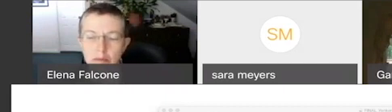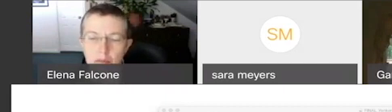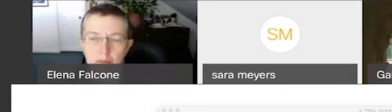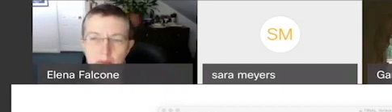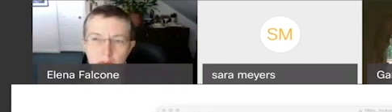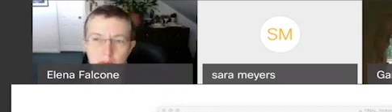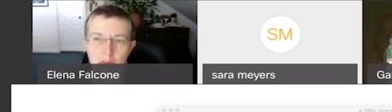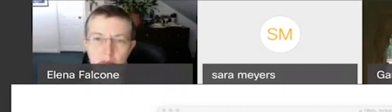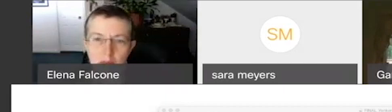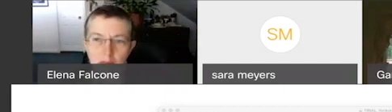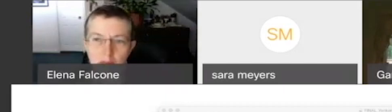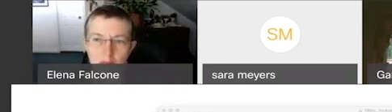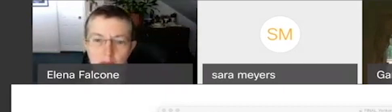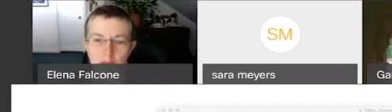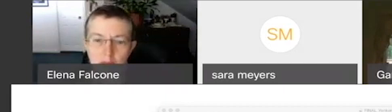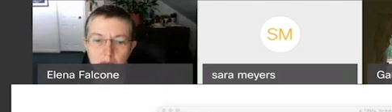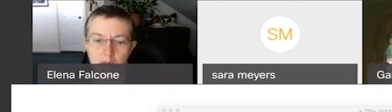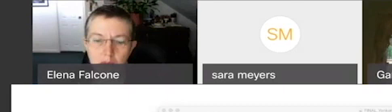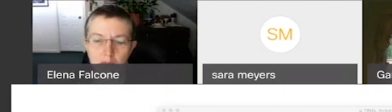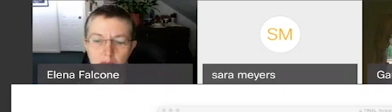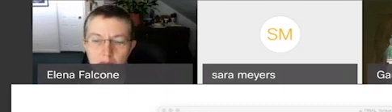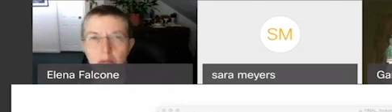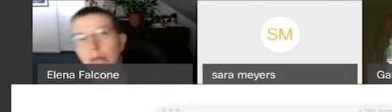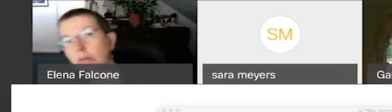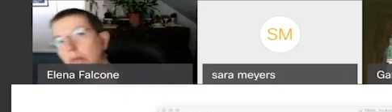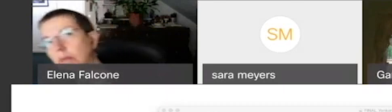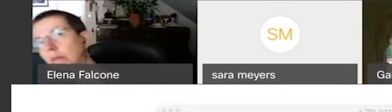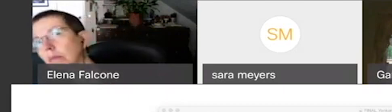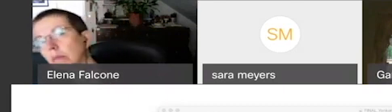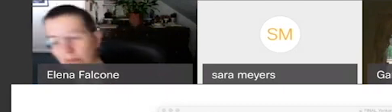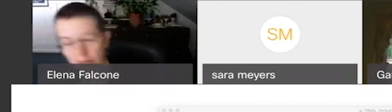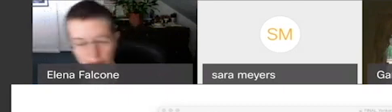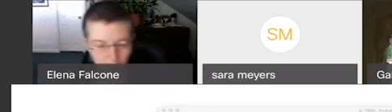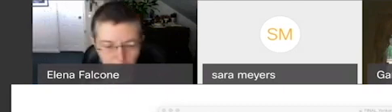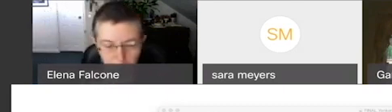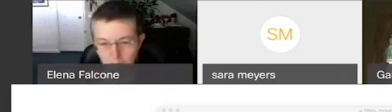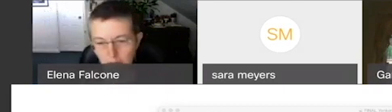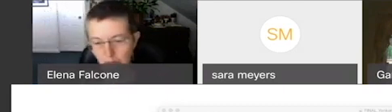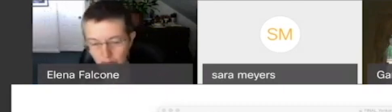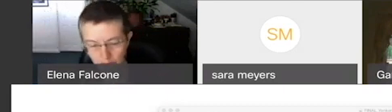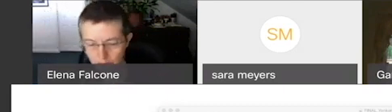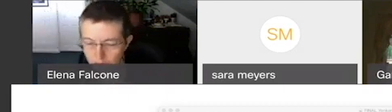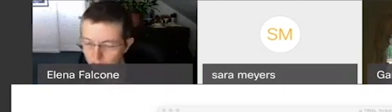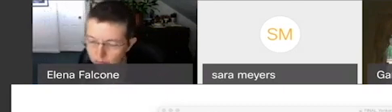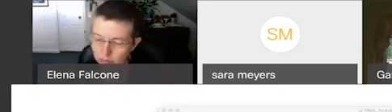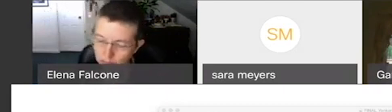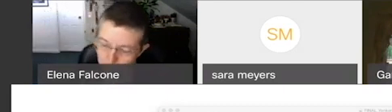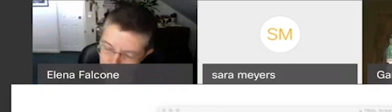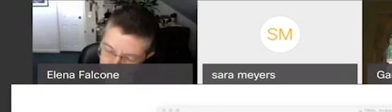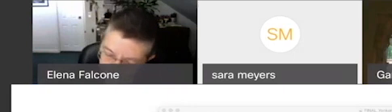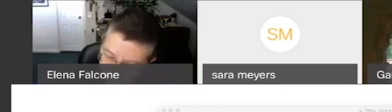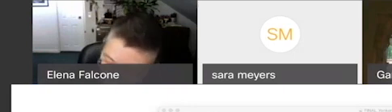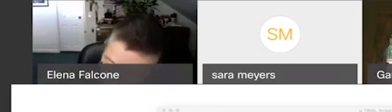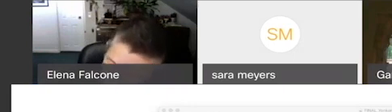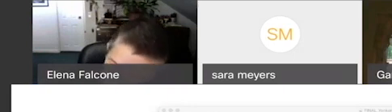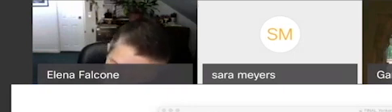This is very concerning. You'll have an independent review panel, and if they feel like you're inappropriate, if